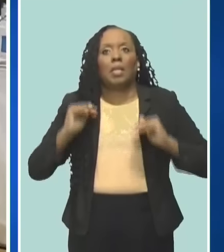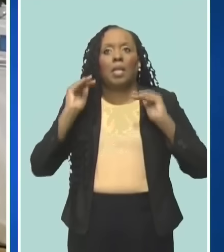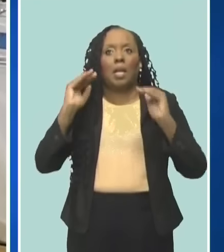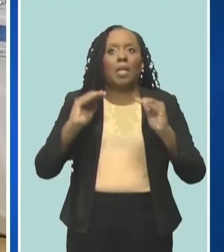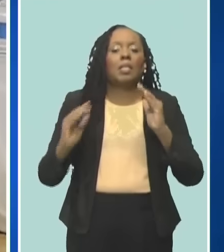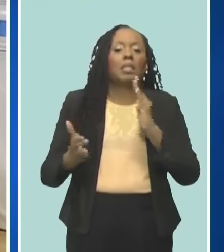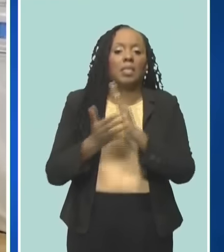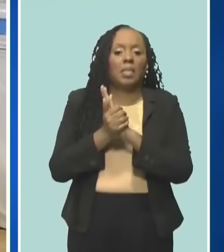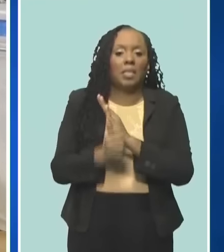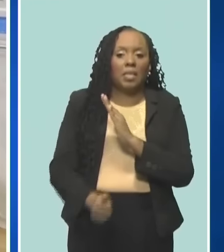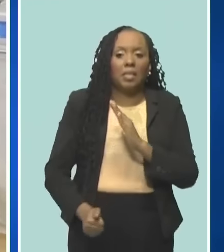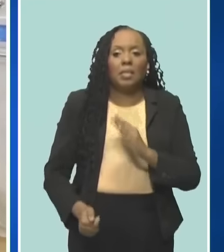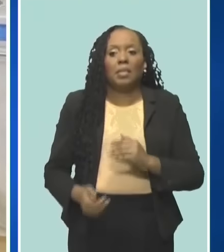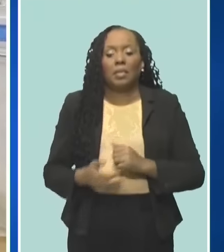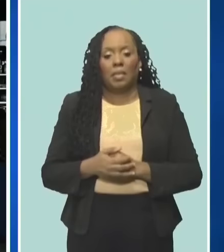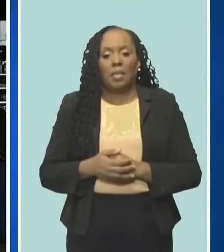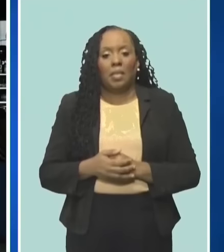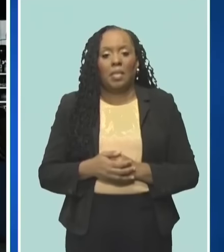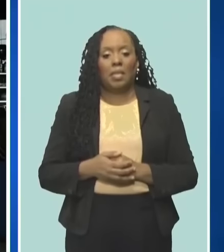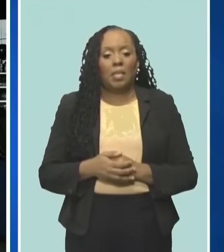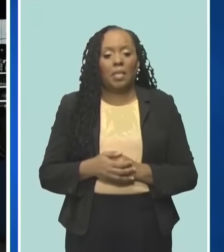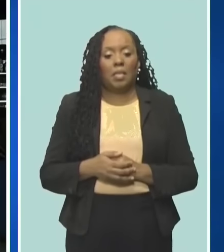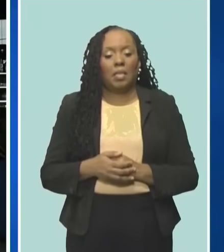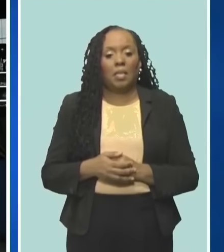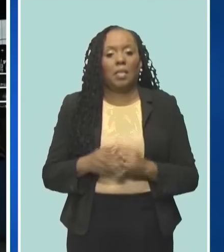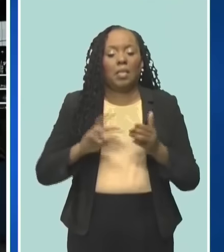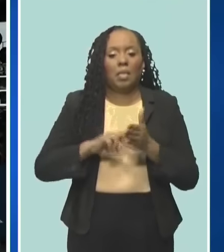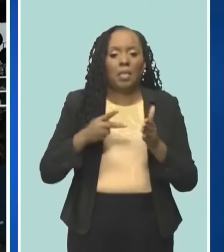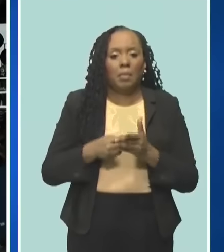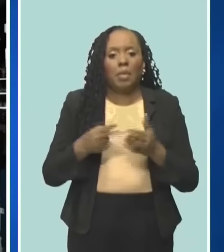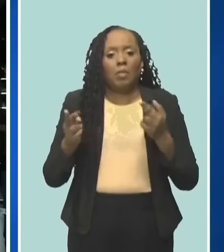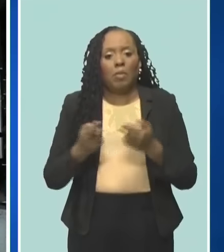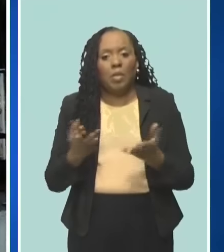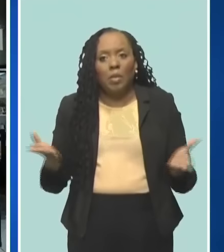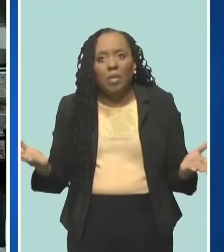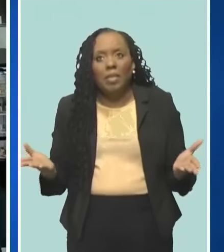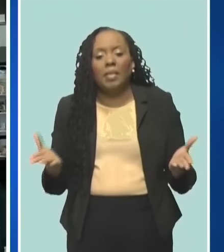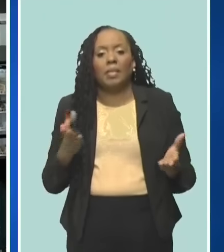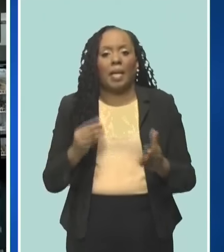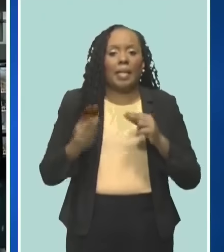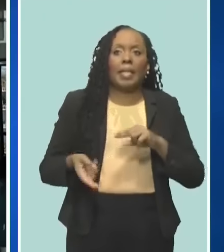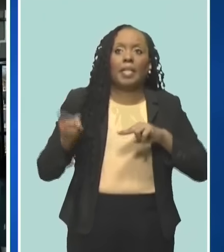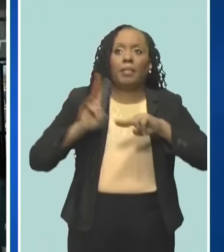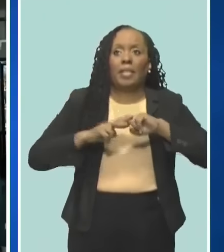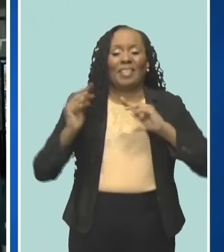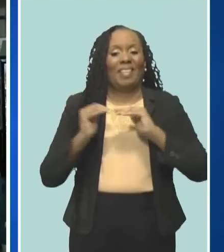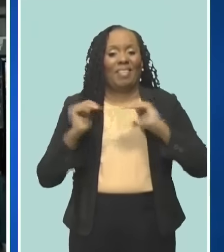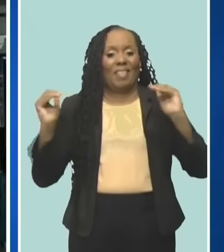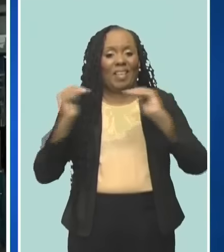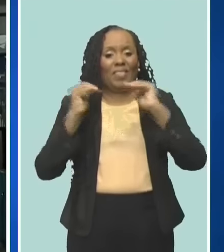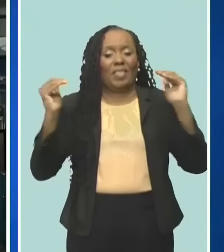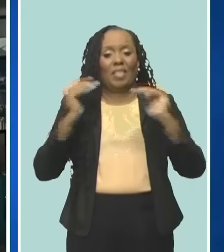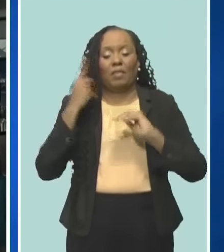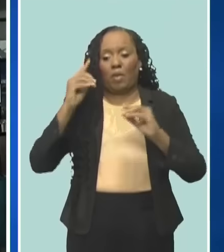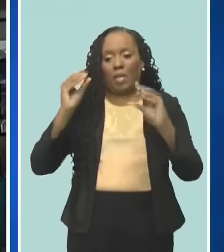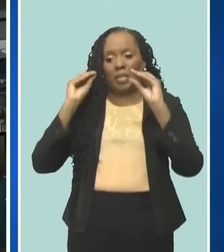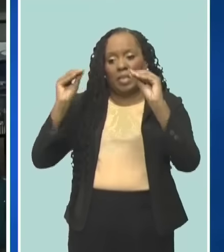higher level skills call for resources. It calls for increased levels of teacher